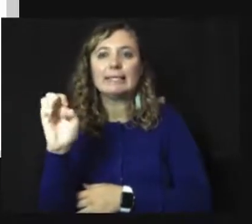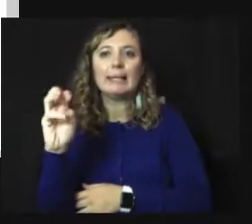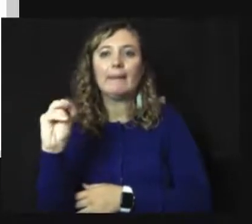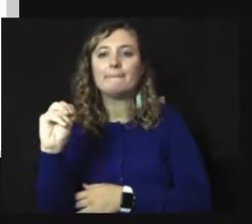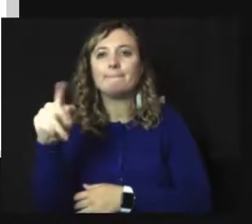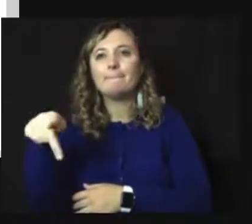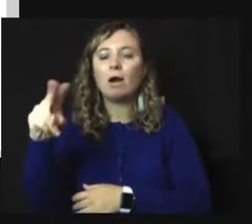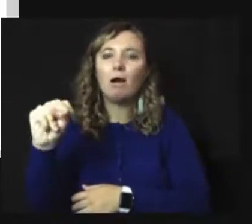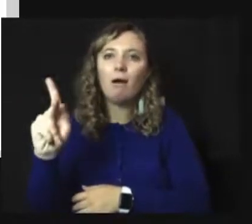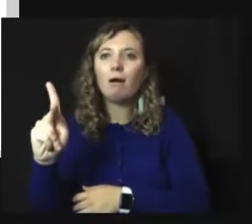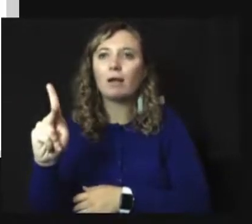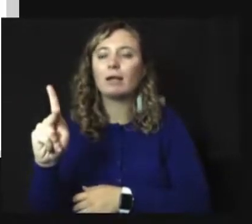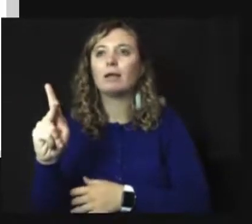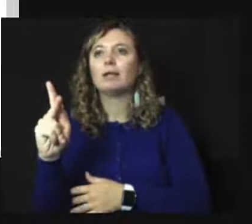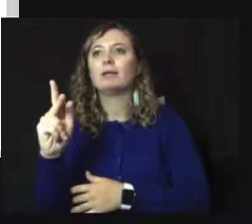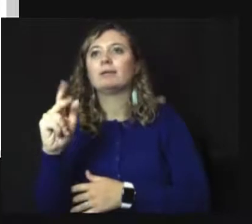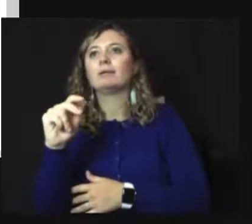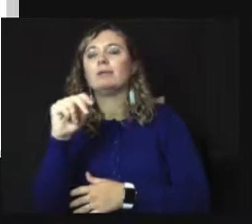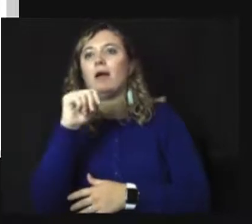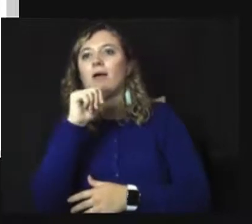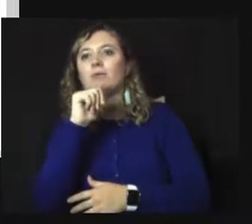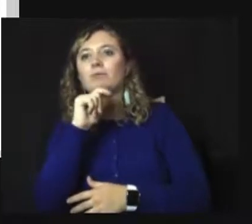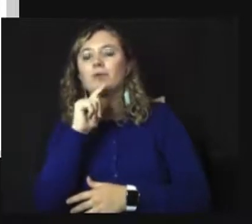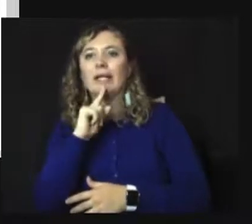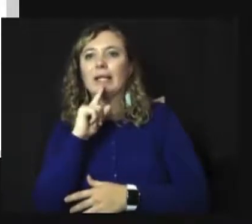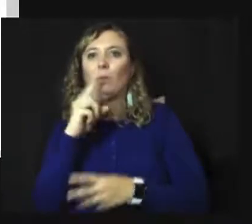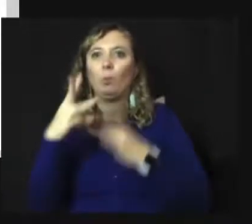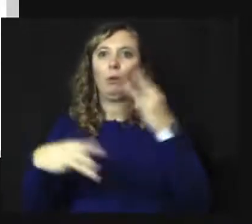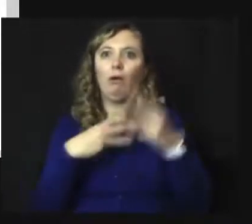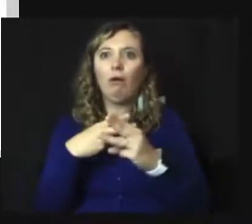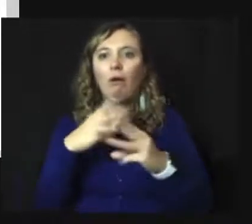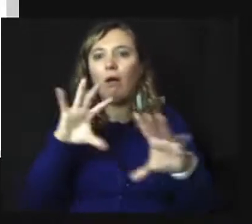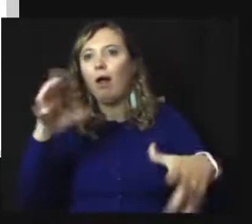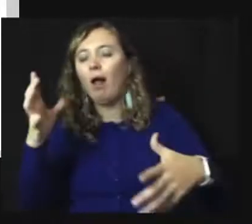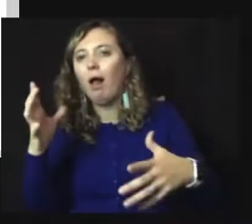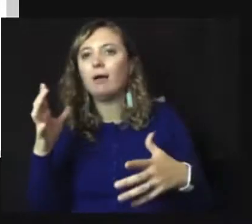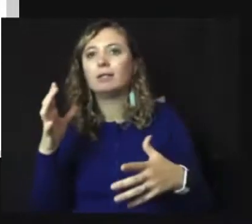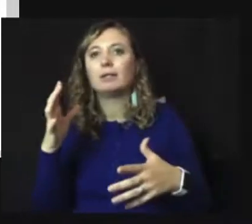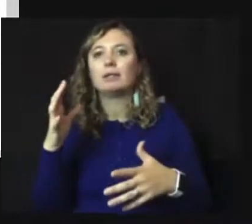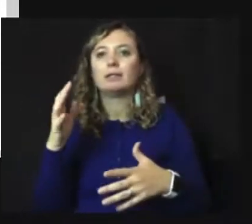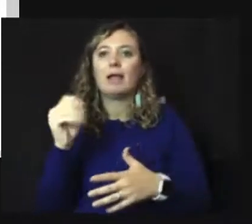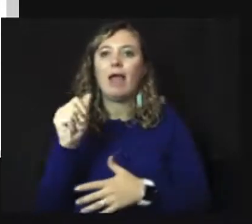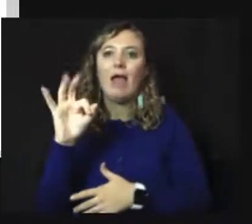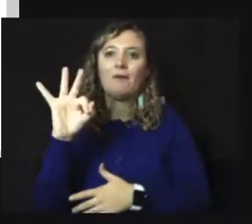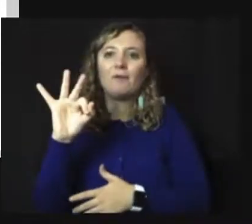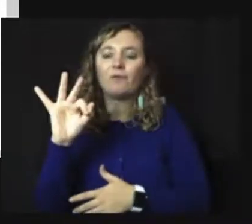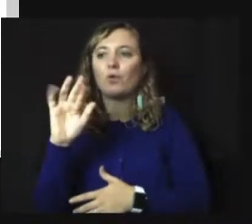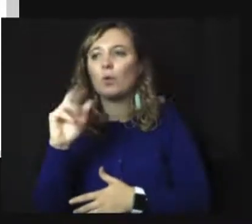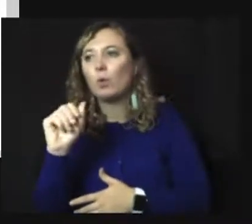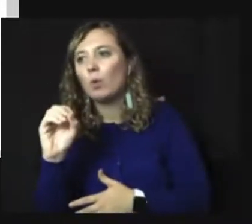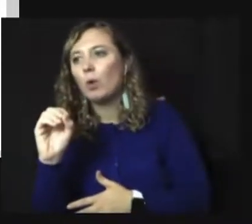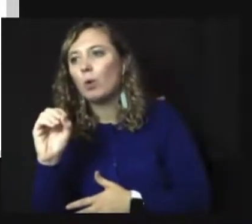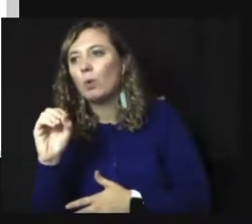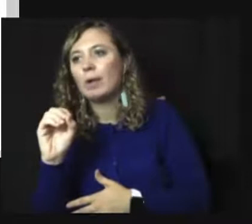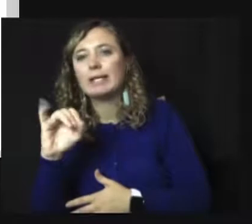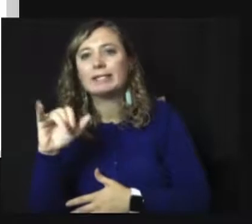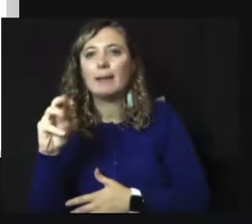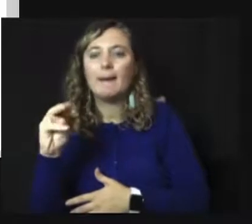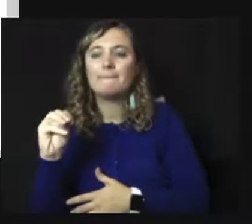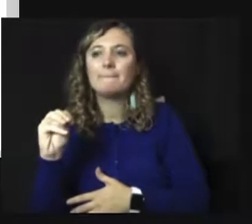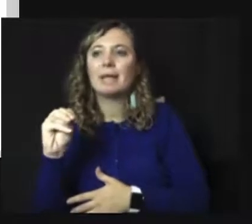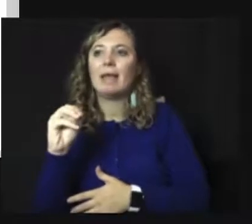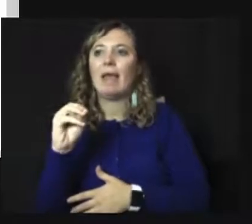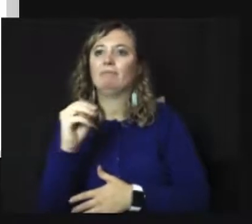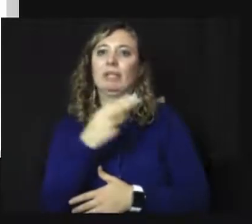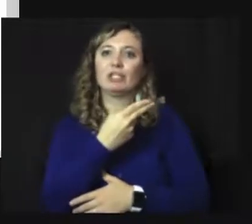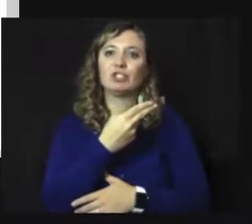meets Afrofuturism meets like autistic superheroes. And that is all I would say. I've kind of developed this